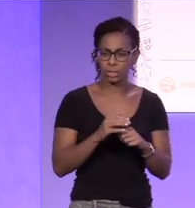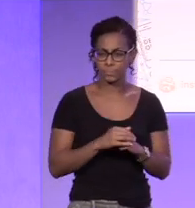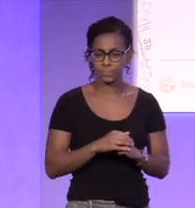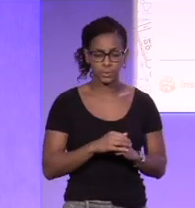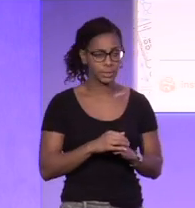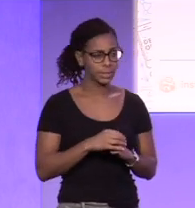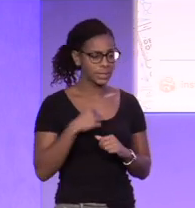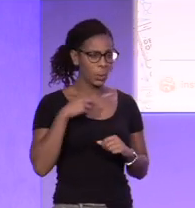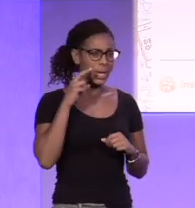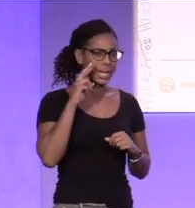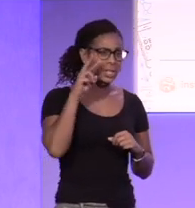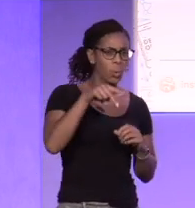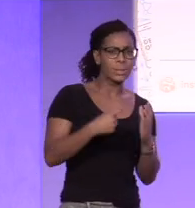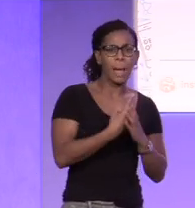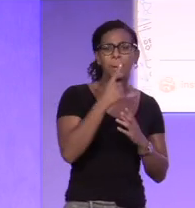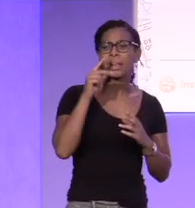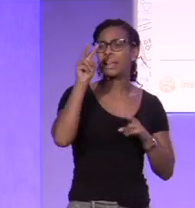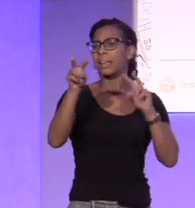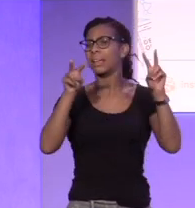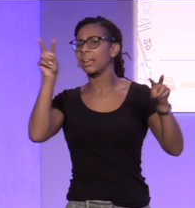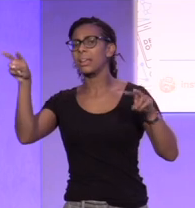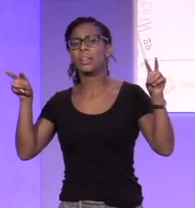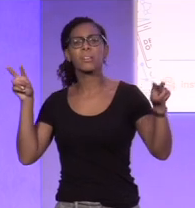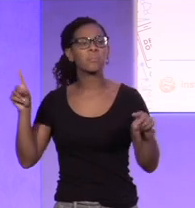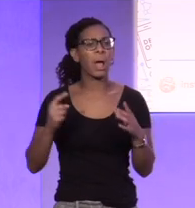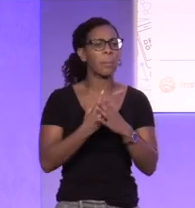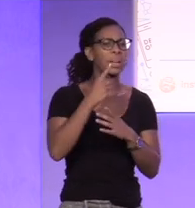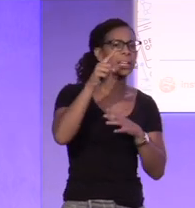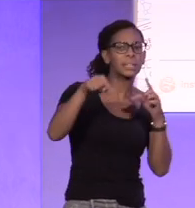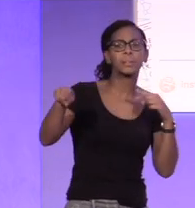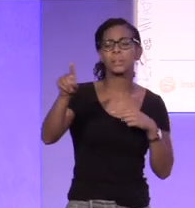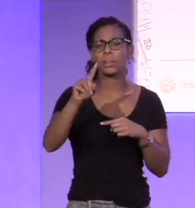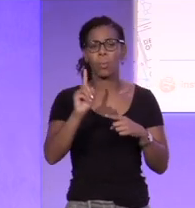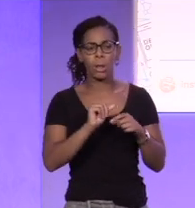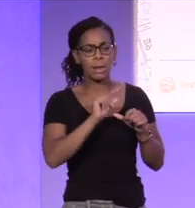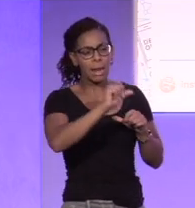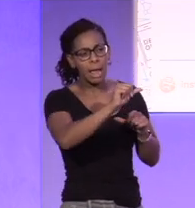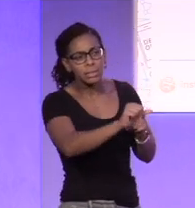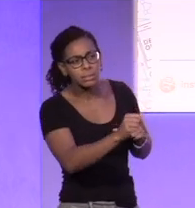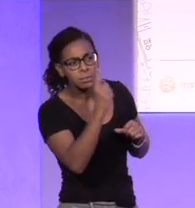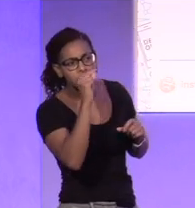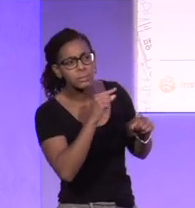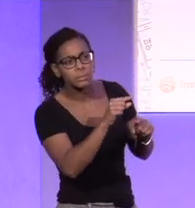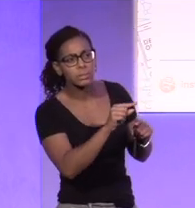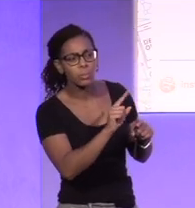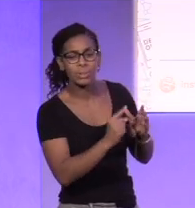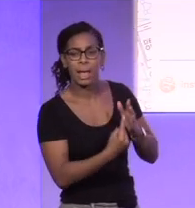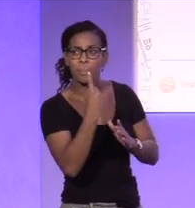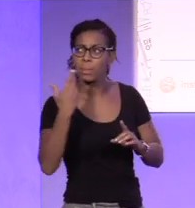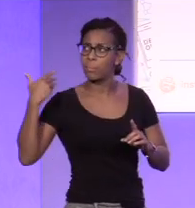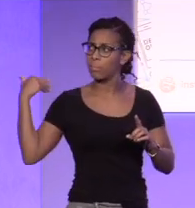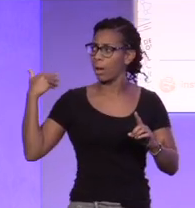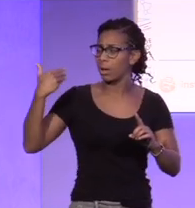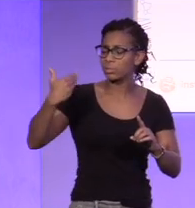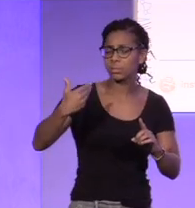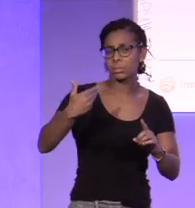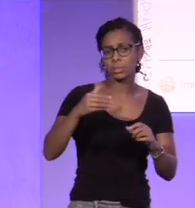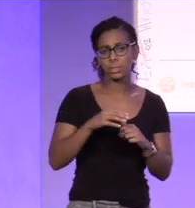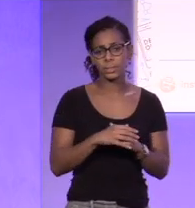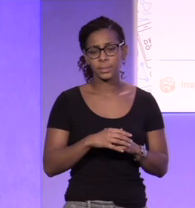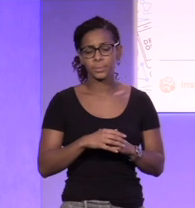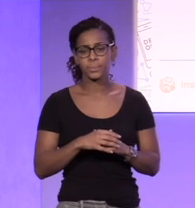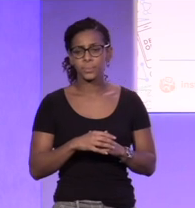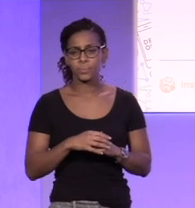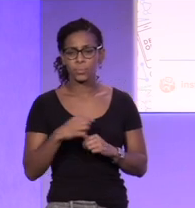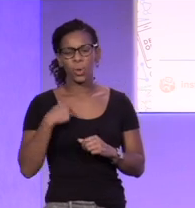taking place. We saw everything that was happening now, all the things that were happening next, all the things that had been before. And we started to classify things. We saw the